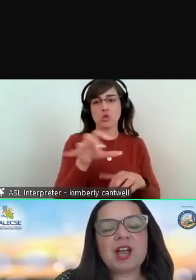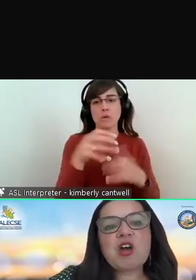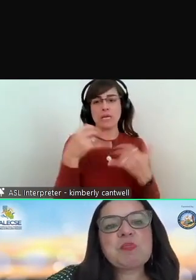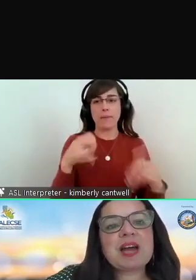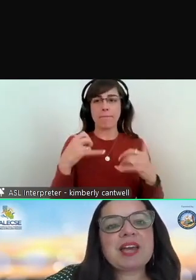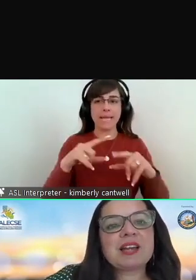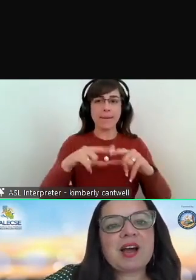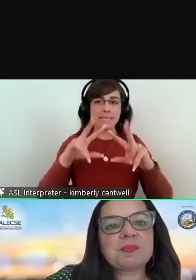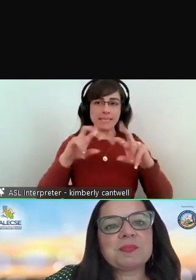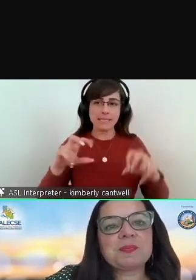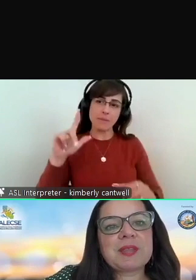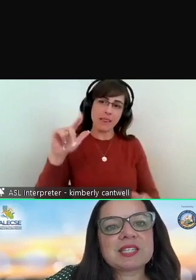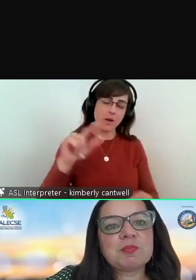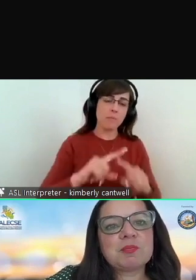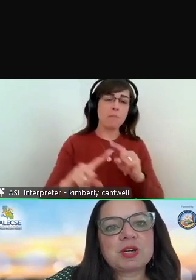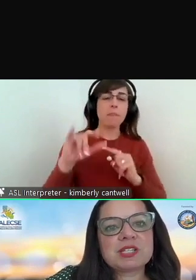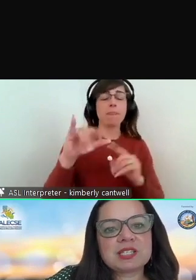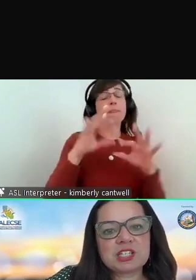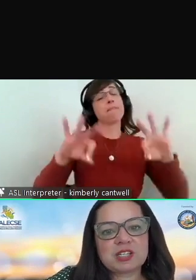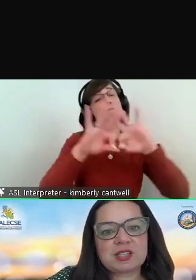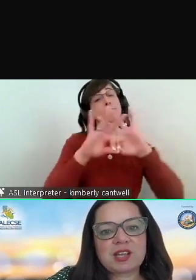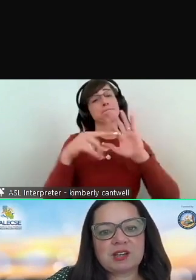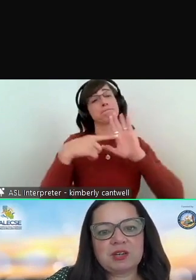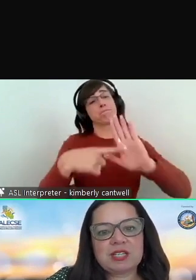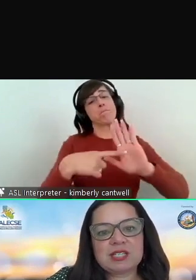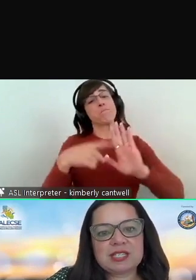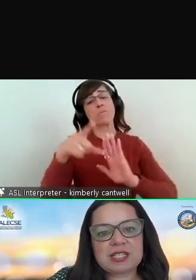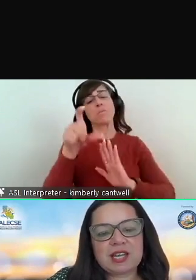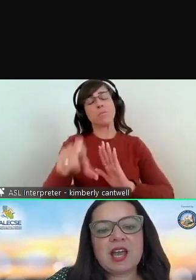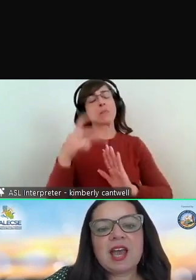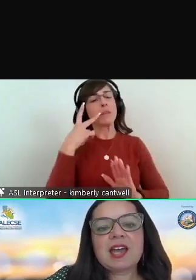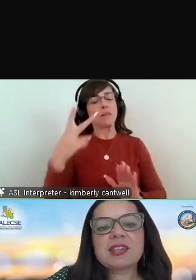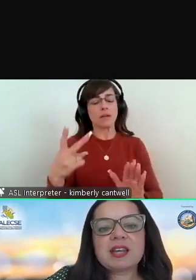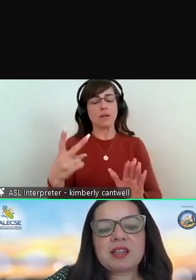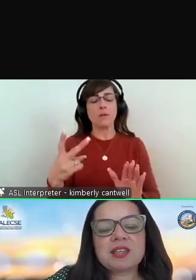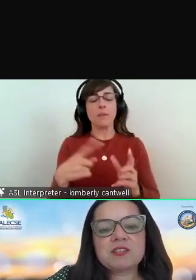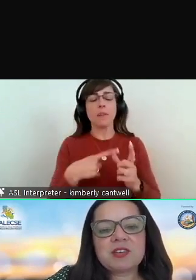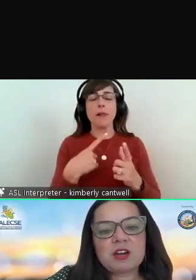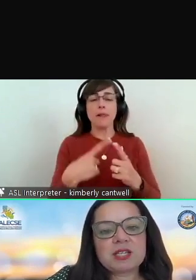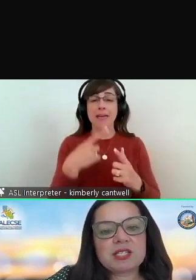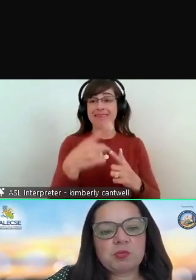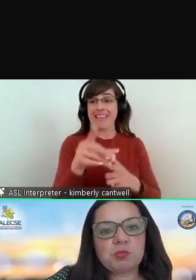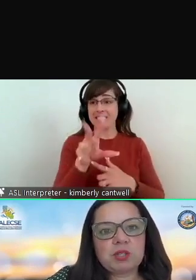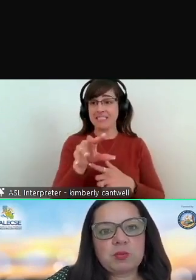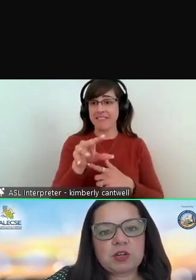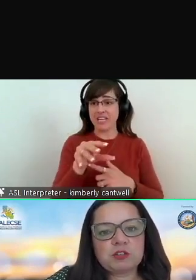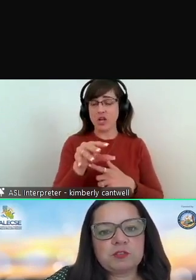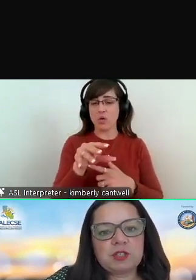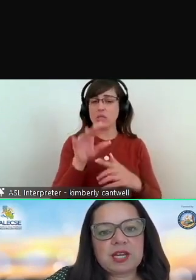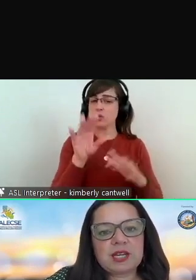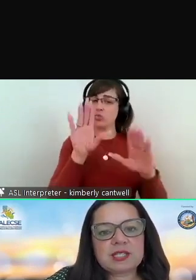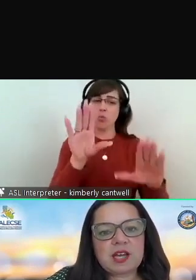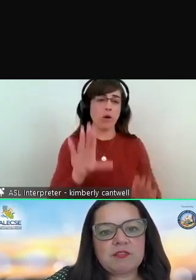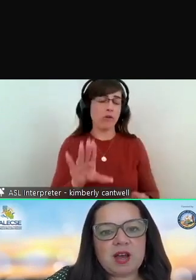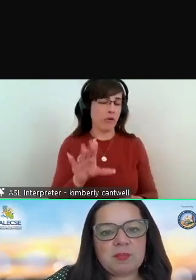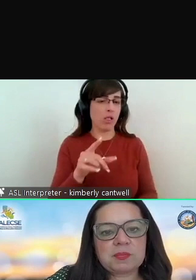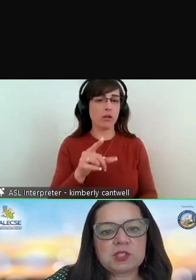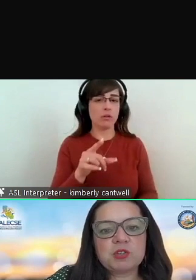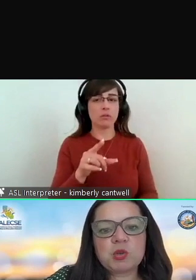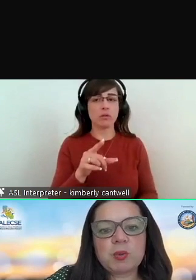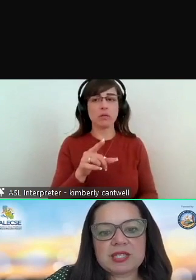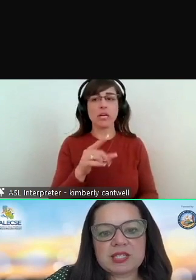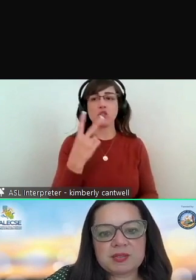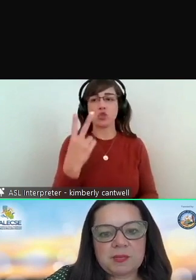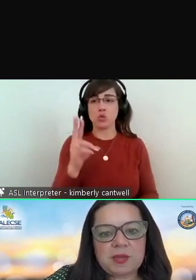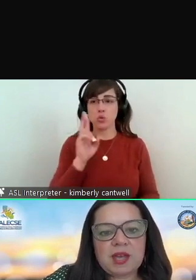later, but that's an important distinction that you need to see. And then this video is really wonderful. It is of